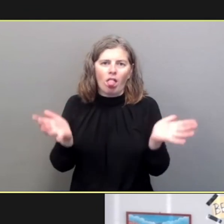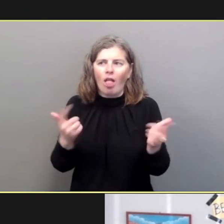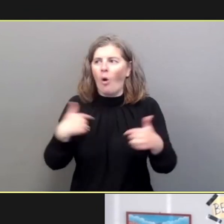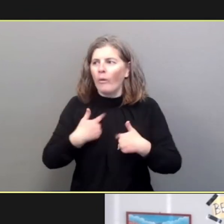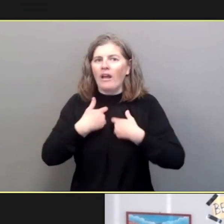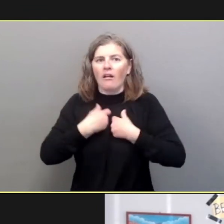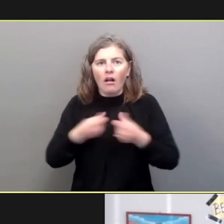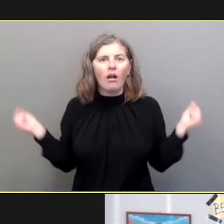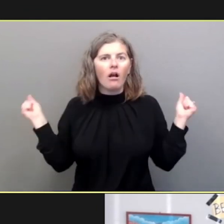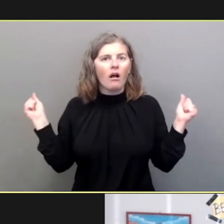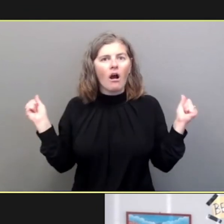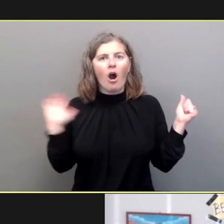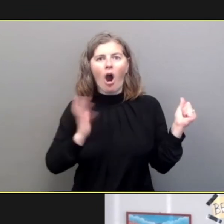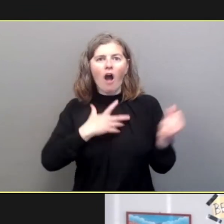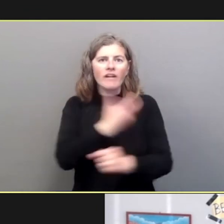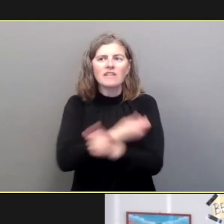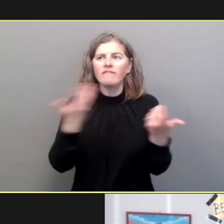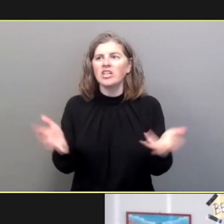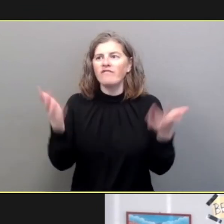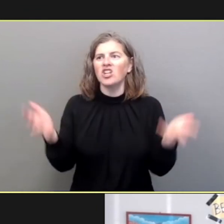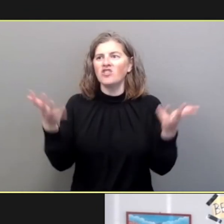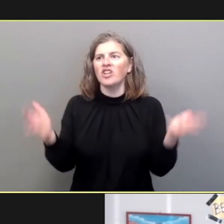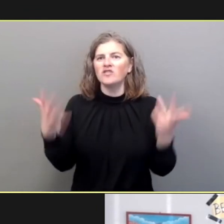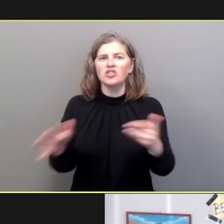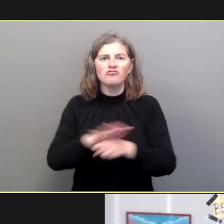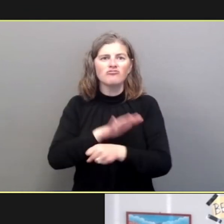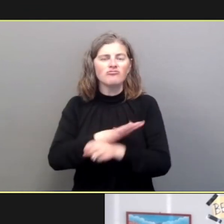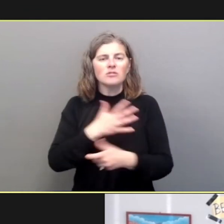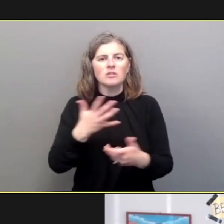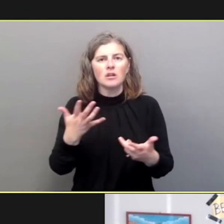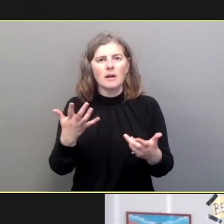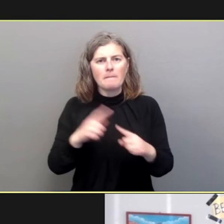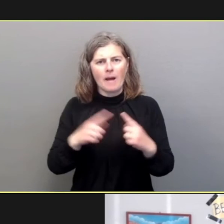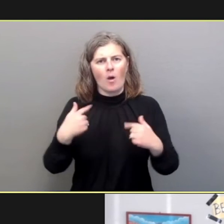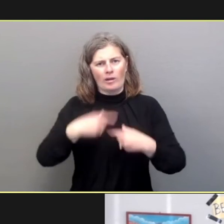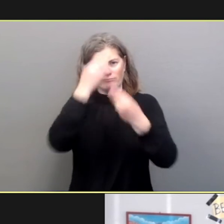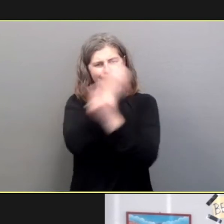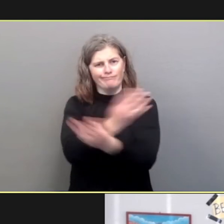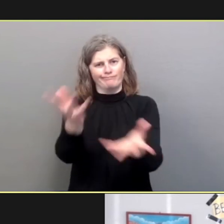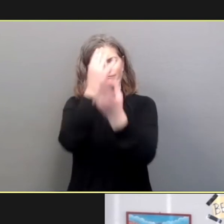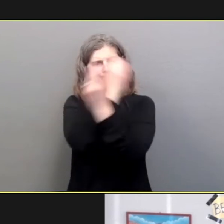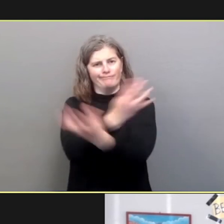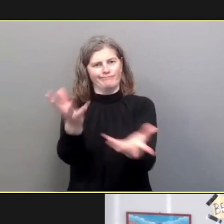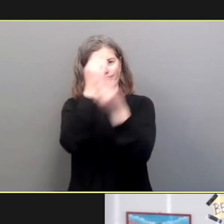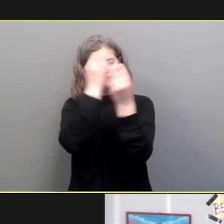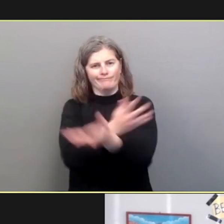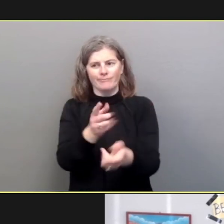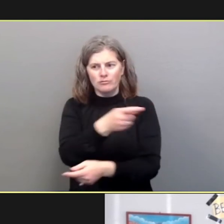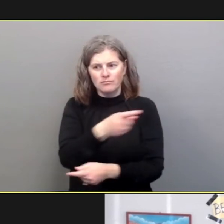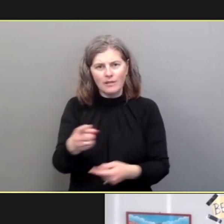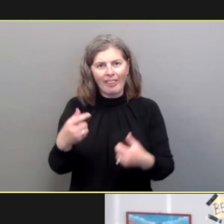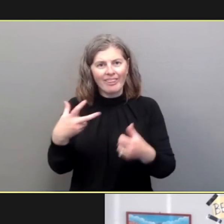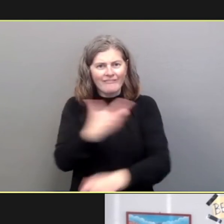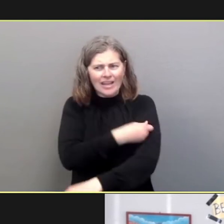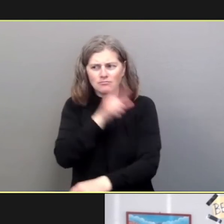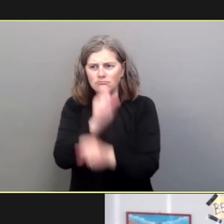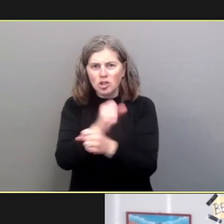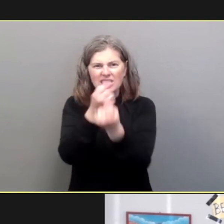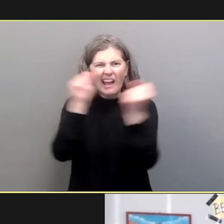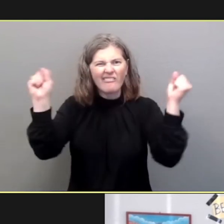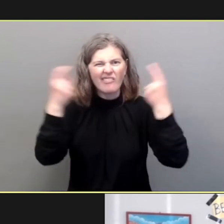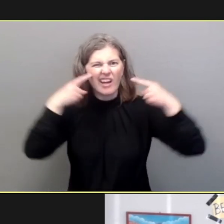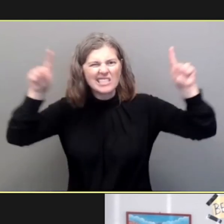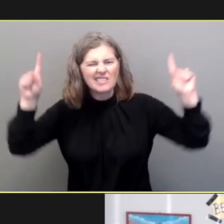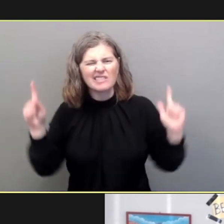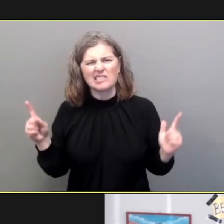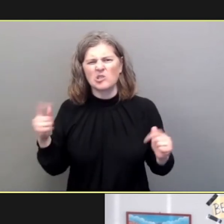gotten our vaccines, but we're doing that to just sort of, let people know that they're safe and effective. So I don't know, I have